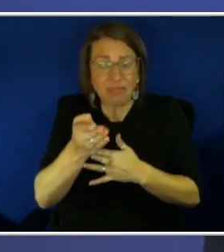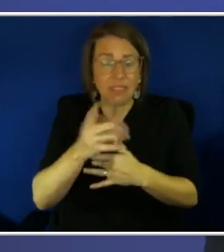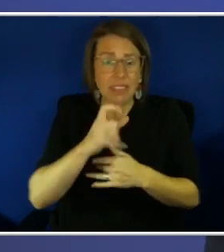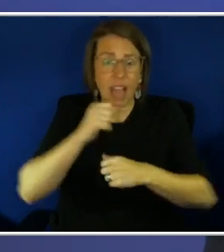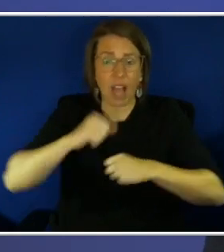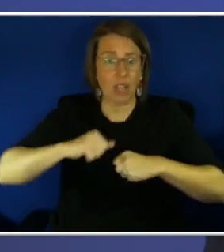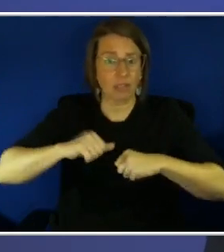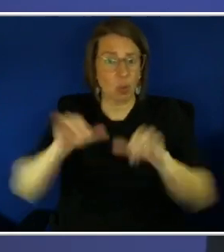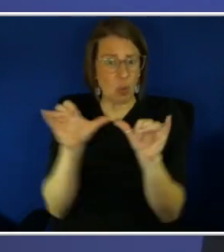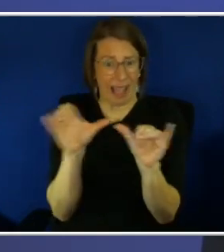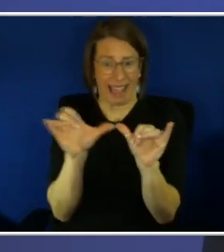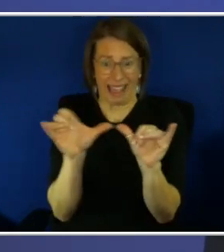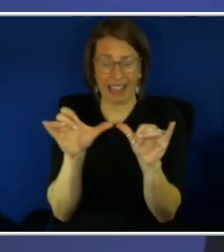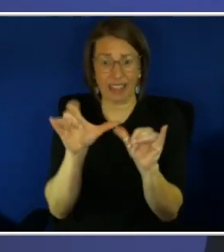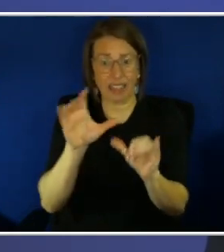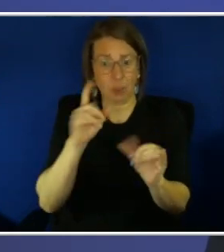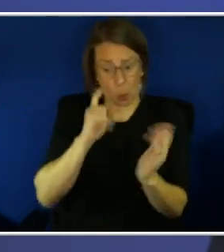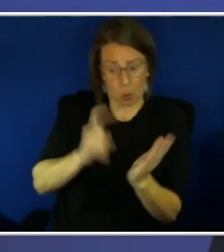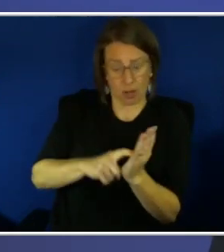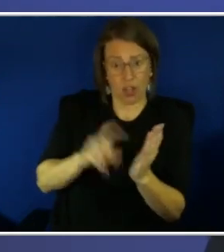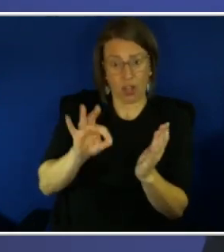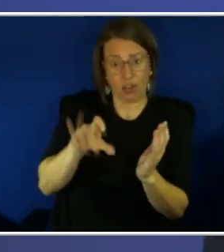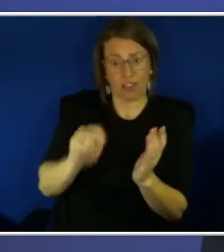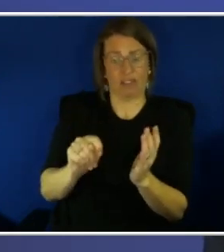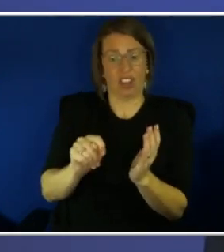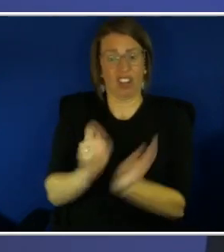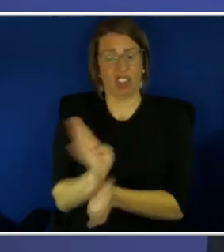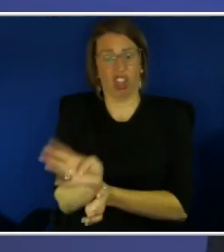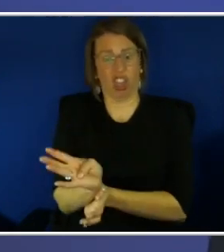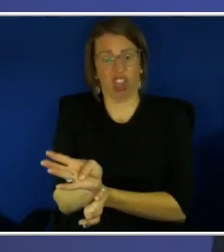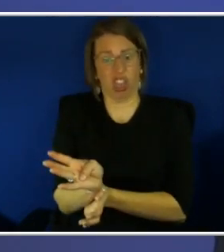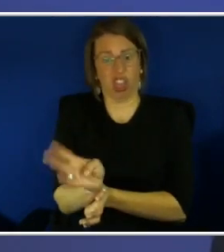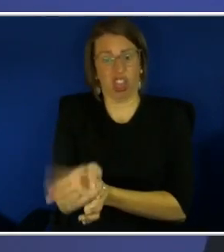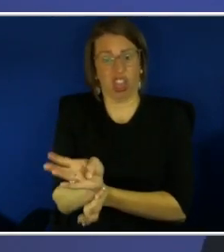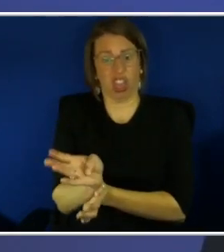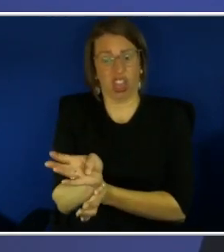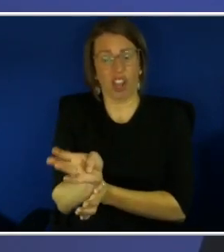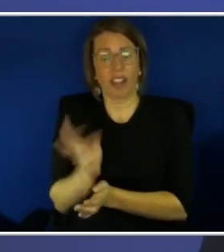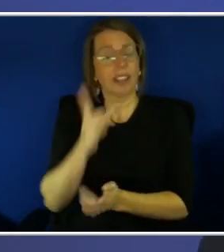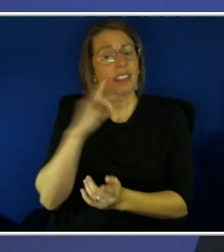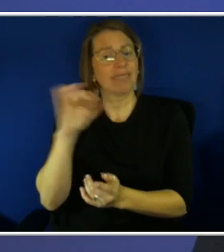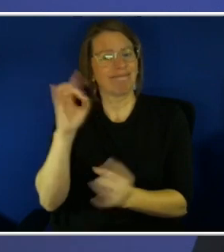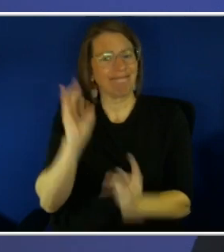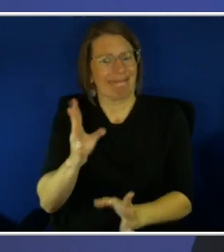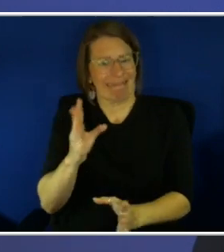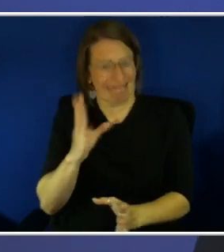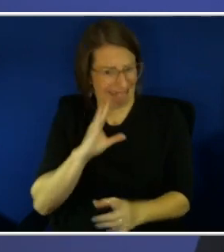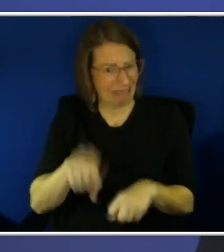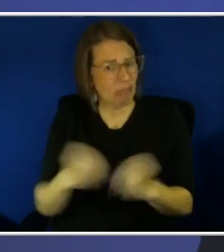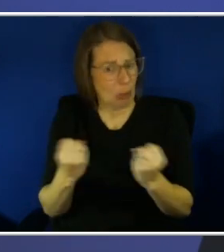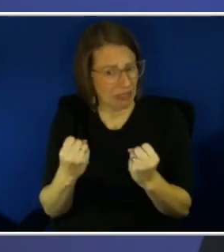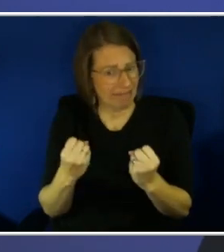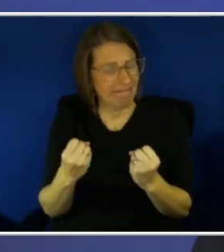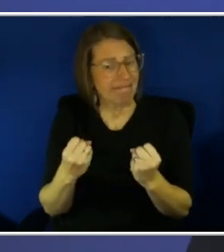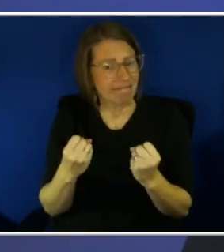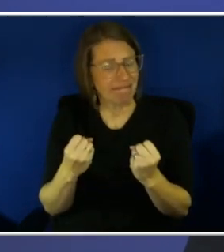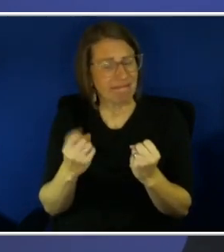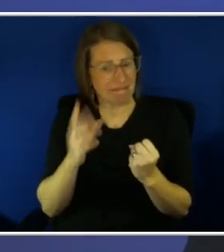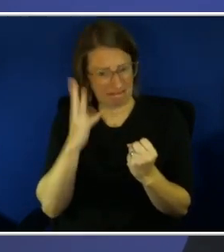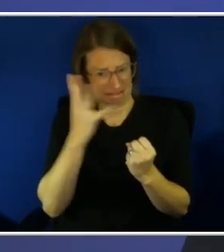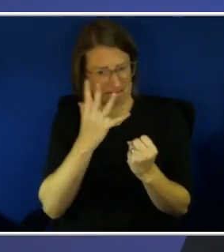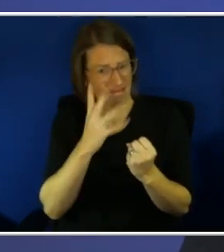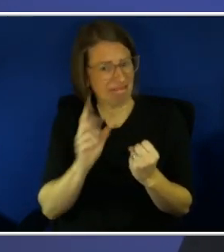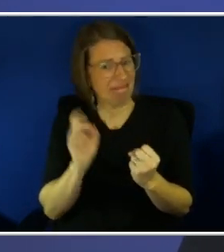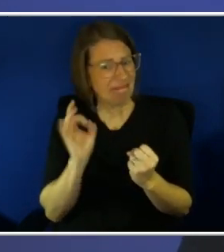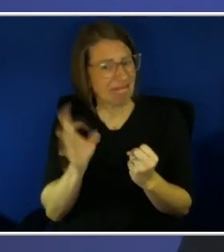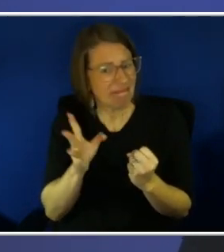his foot was broken because it was hanging off. And it looked horrible, yeah. And so at first